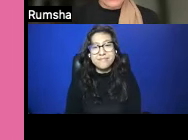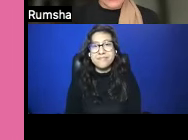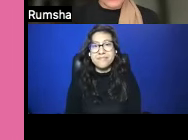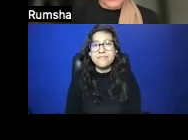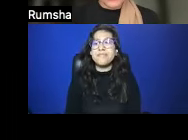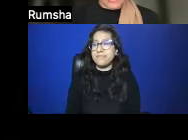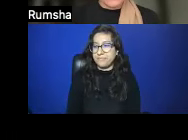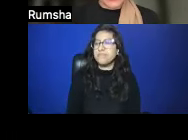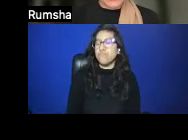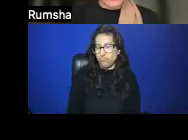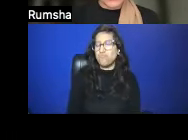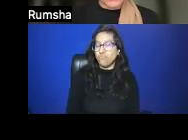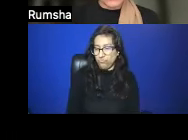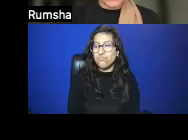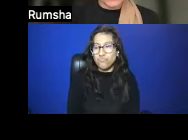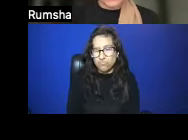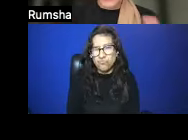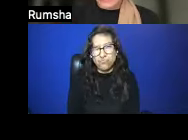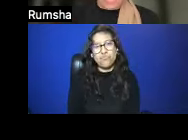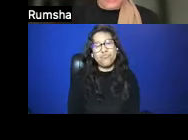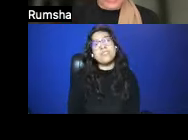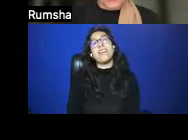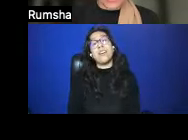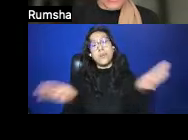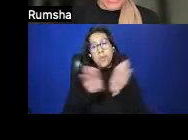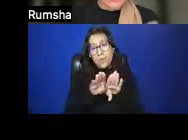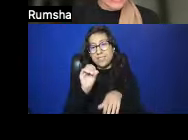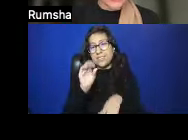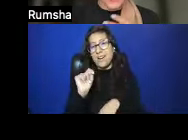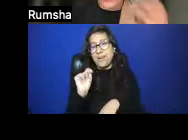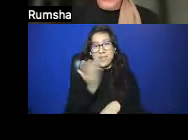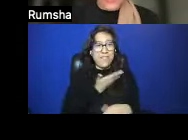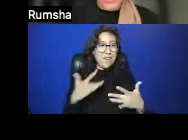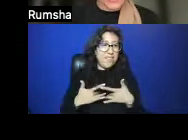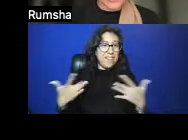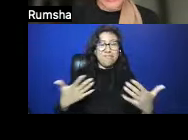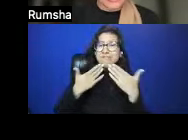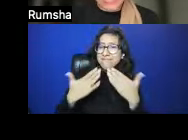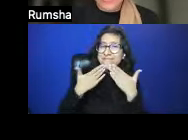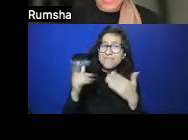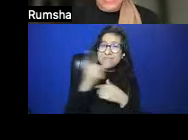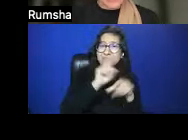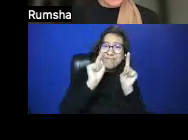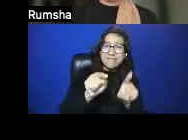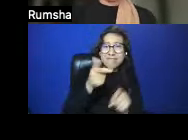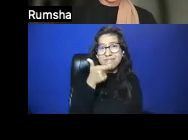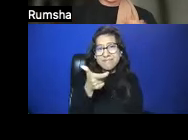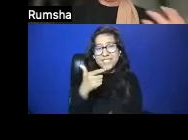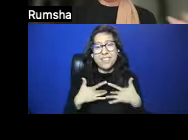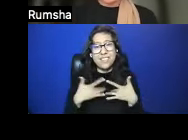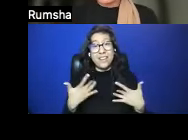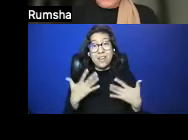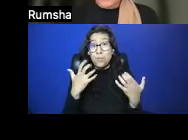And so that brings us to the closing out of our event. Thank you all so much for attending this event. If you